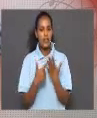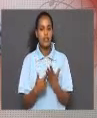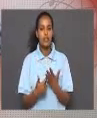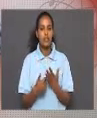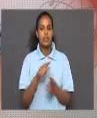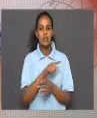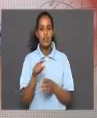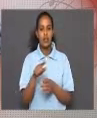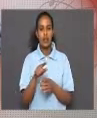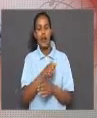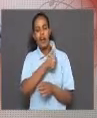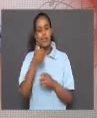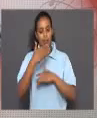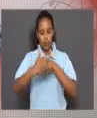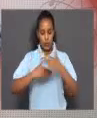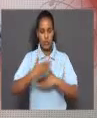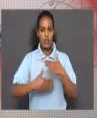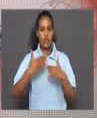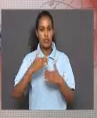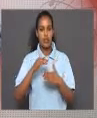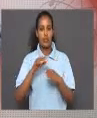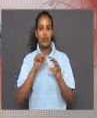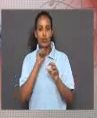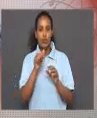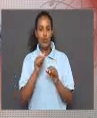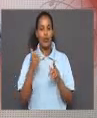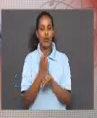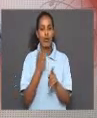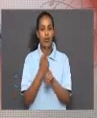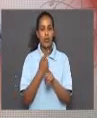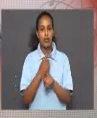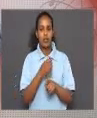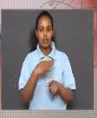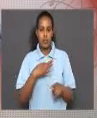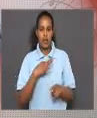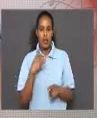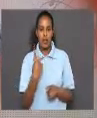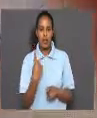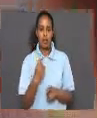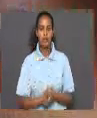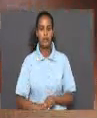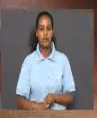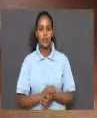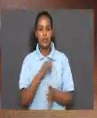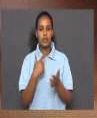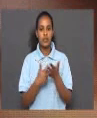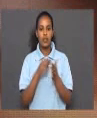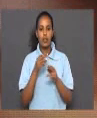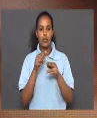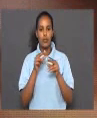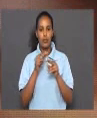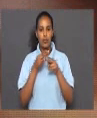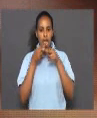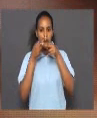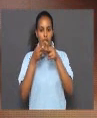However, there are other processes that will not occur independently. These are known